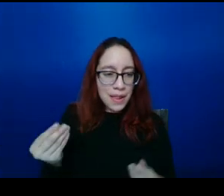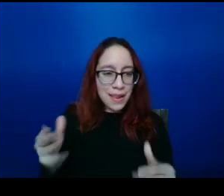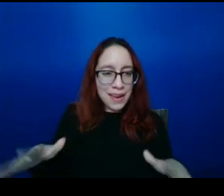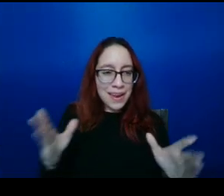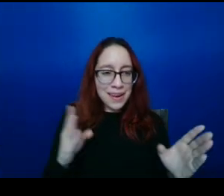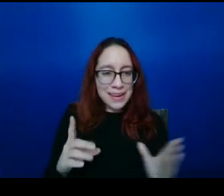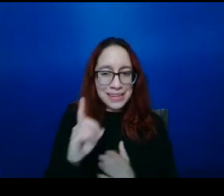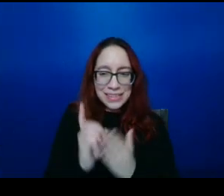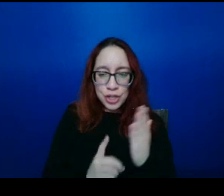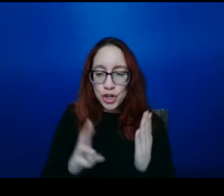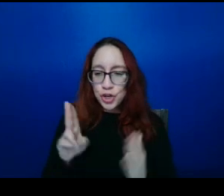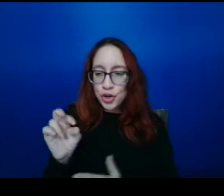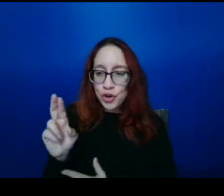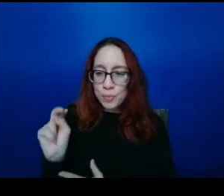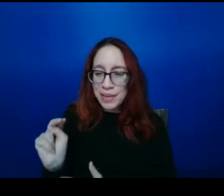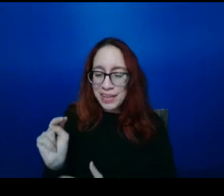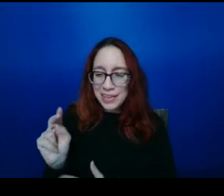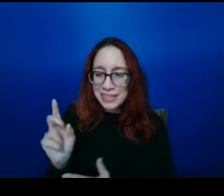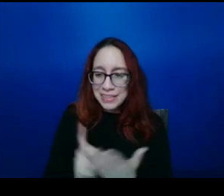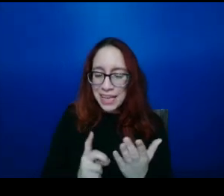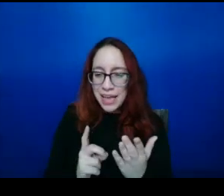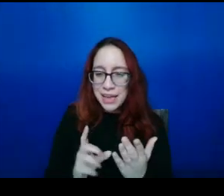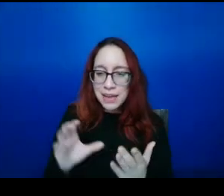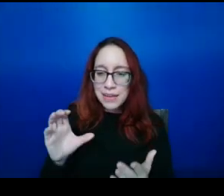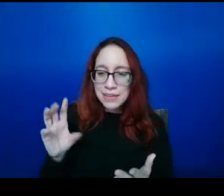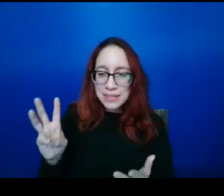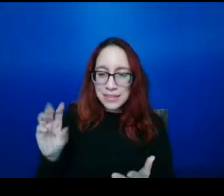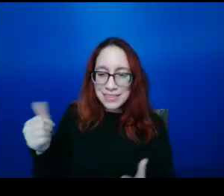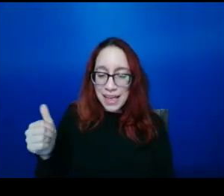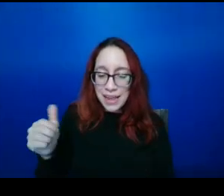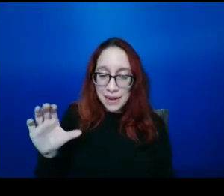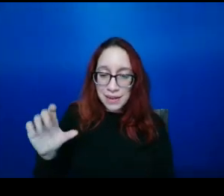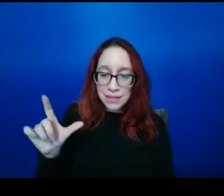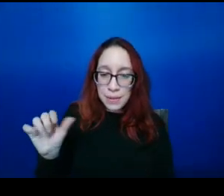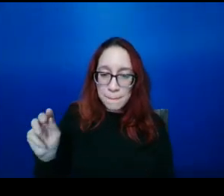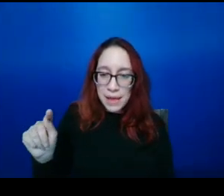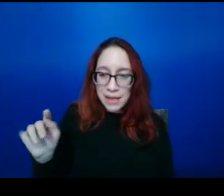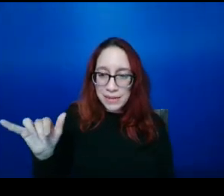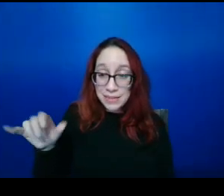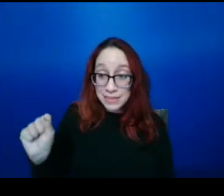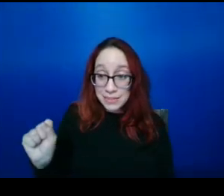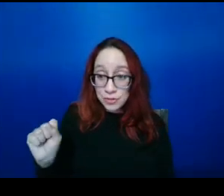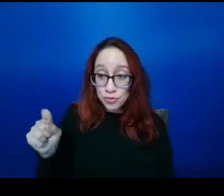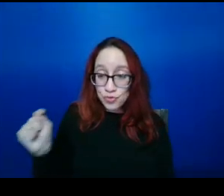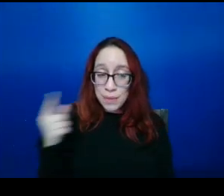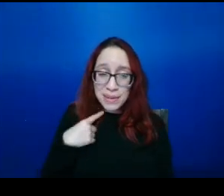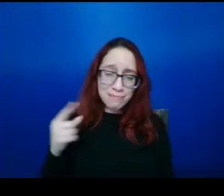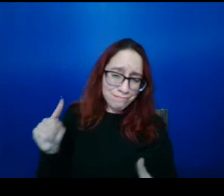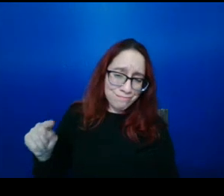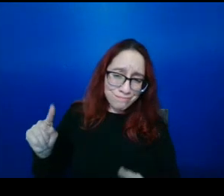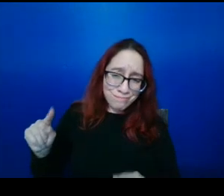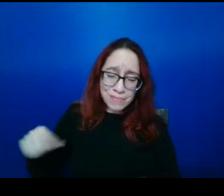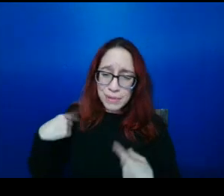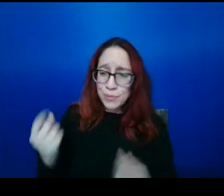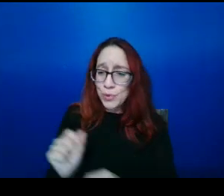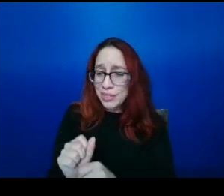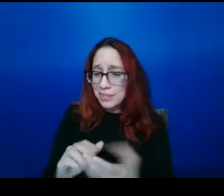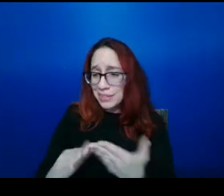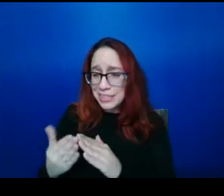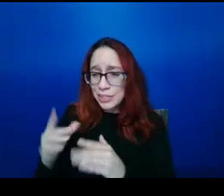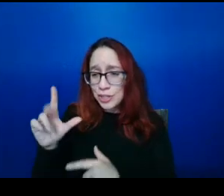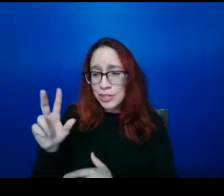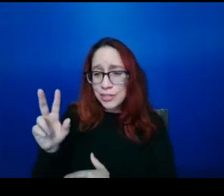Design Studio, 610 Clematis Street. Been here many times, been working here in the city for probably